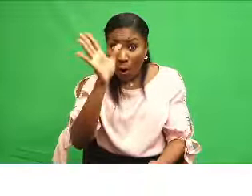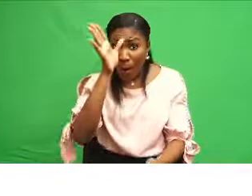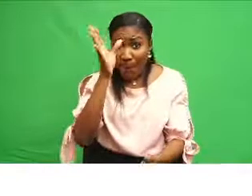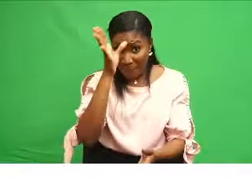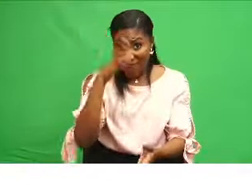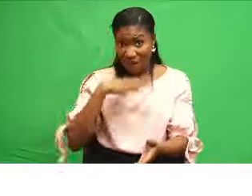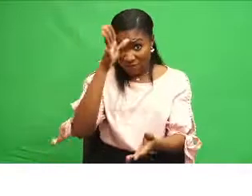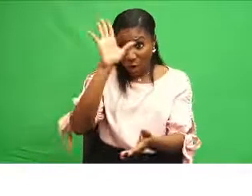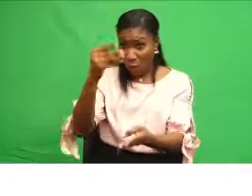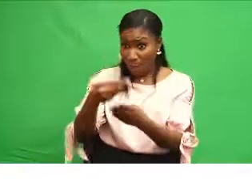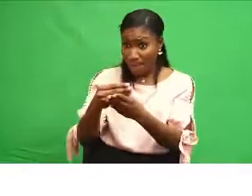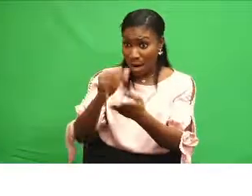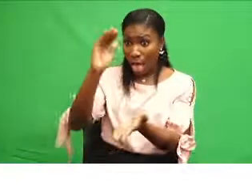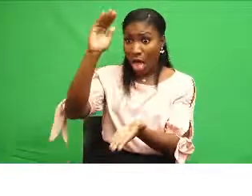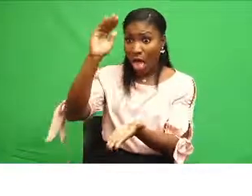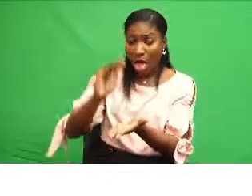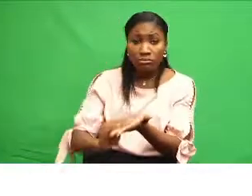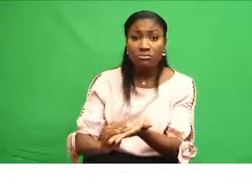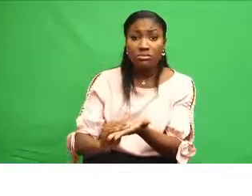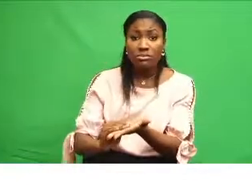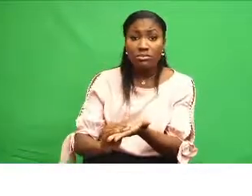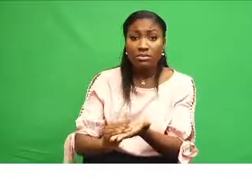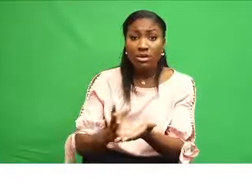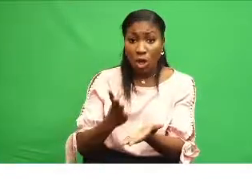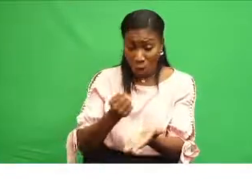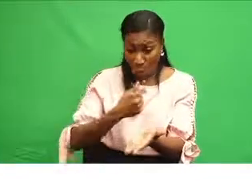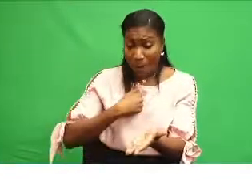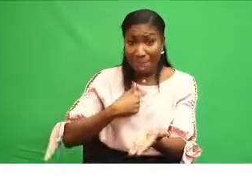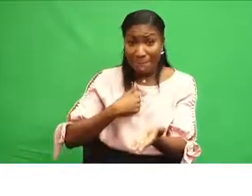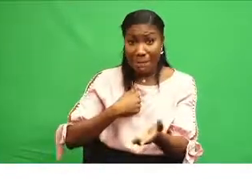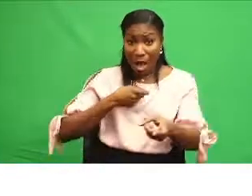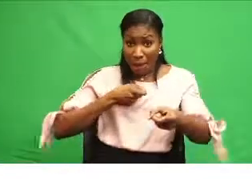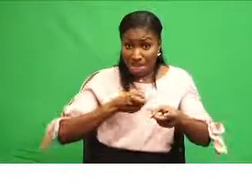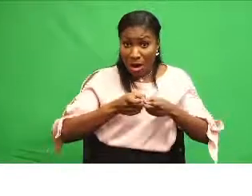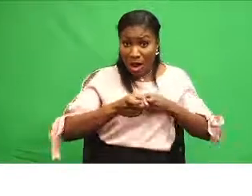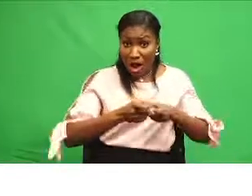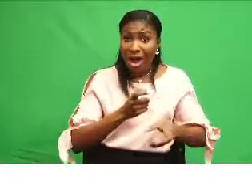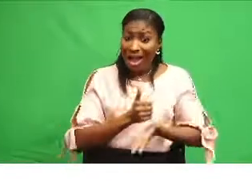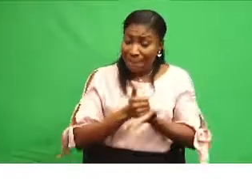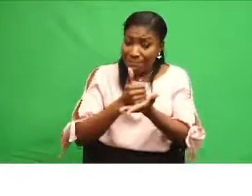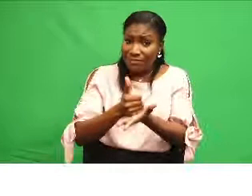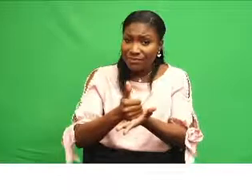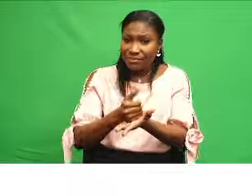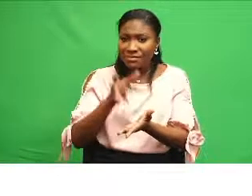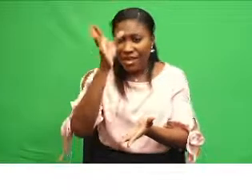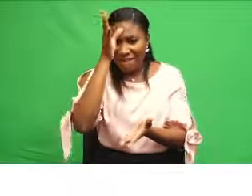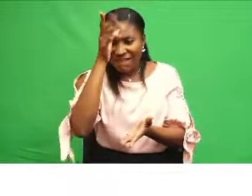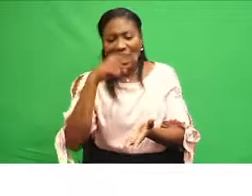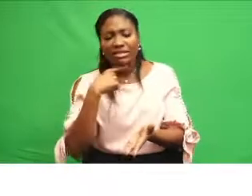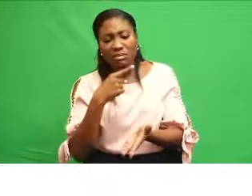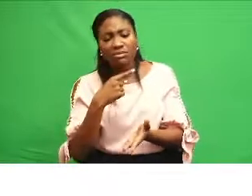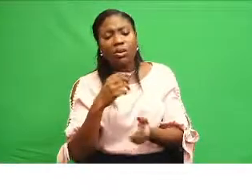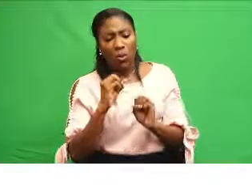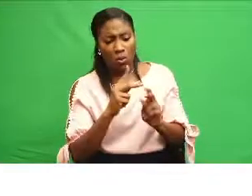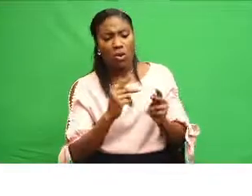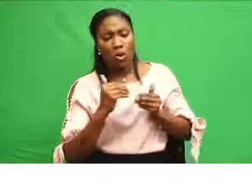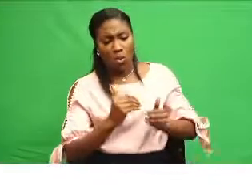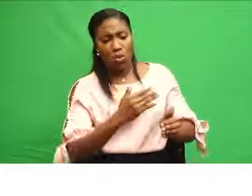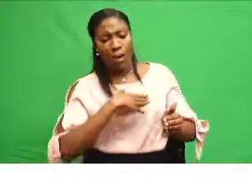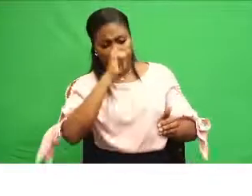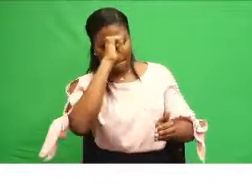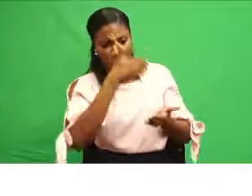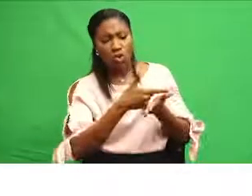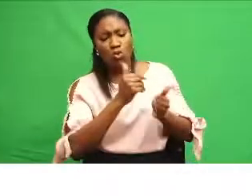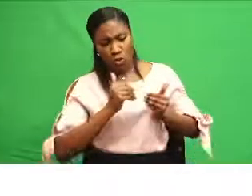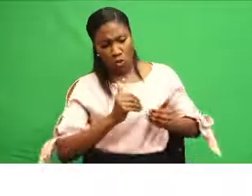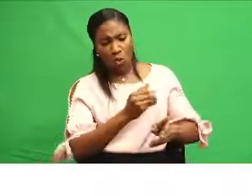So you okay if I take back charge of it? He said yes. So Timothy's dad was in his 80s, and he had one of those